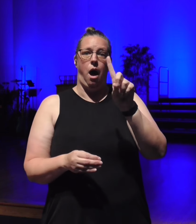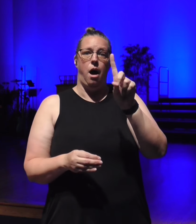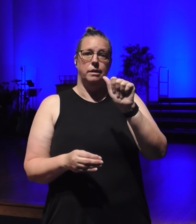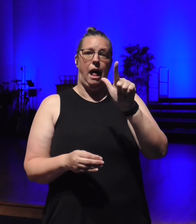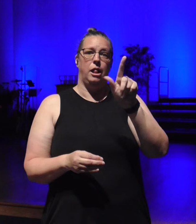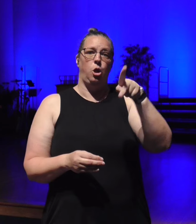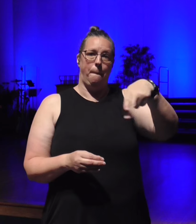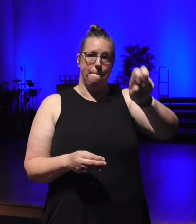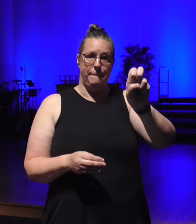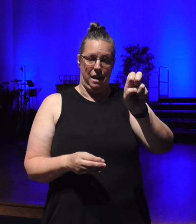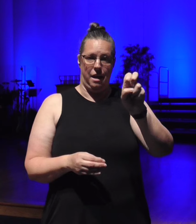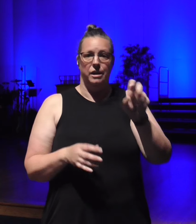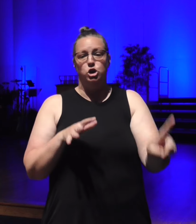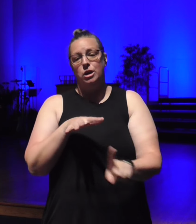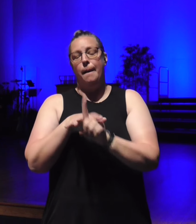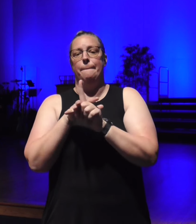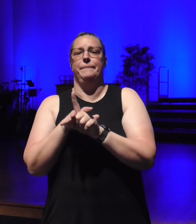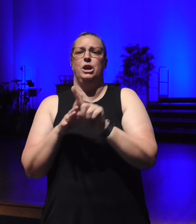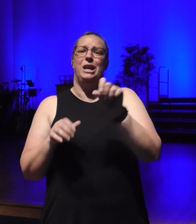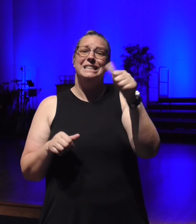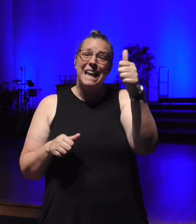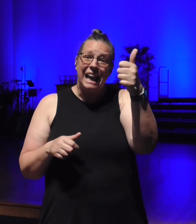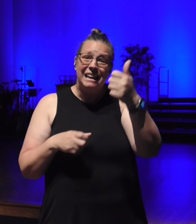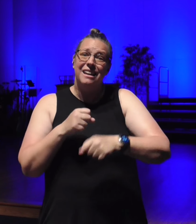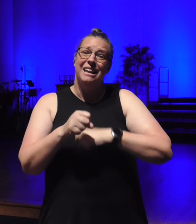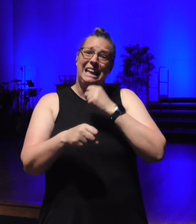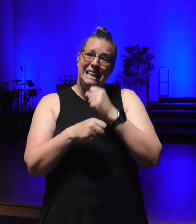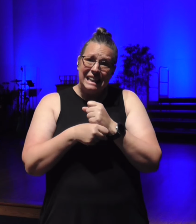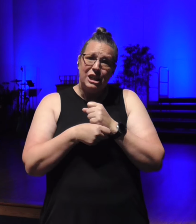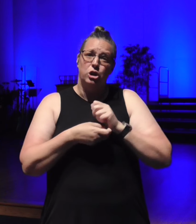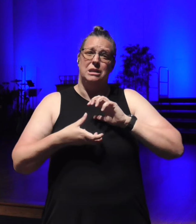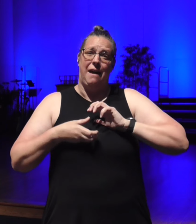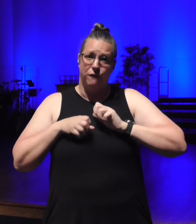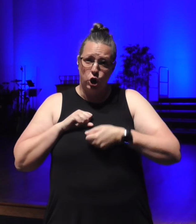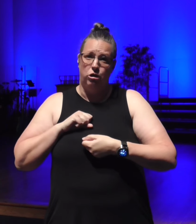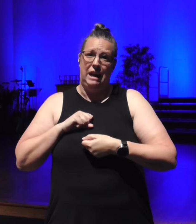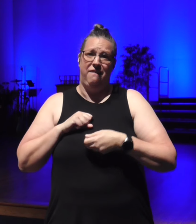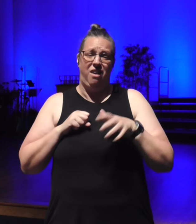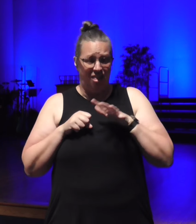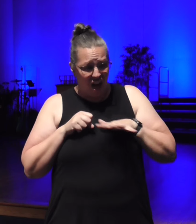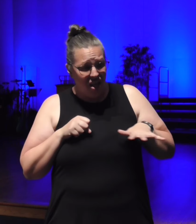appeared after 10 years of deep grief. The land was saturated in